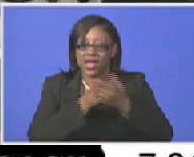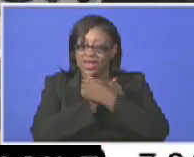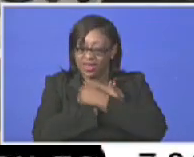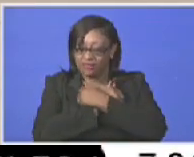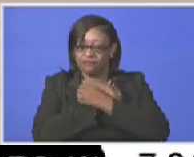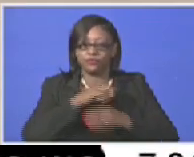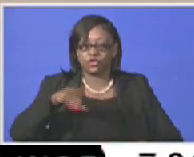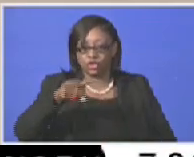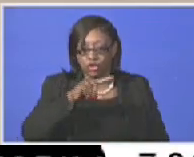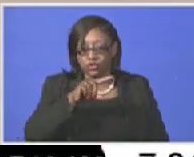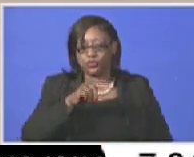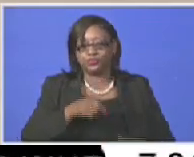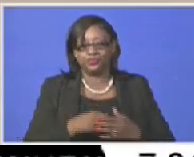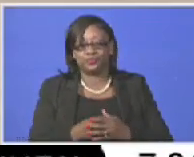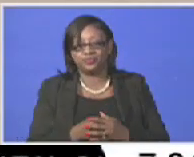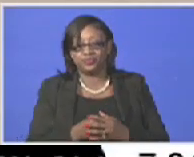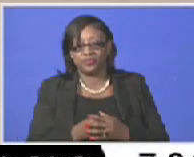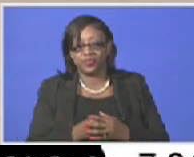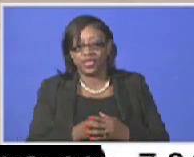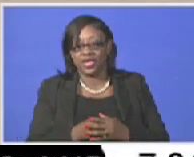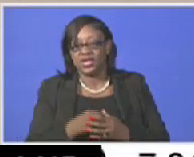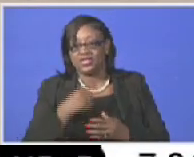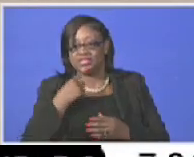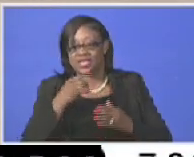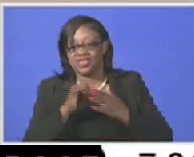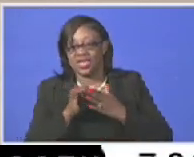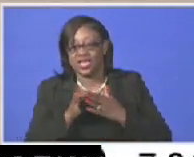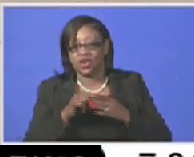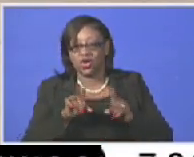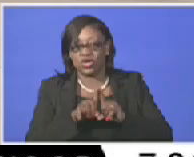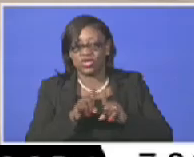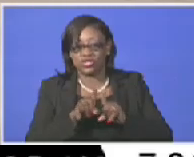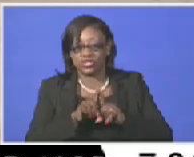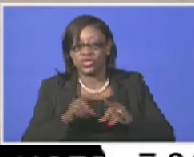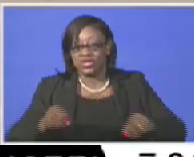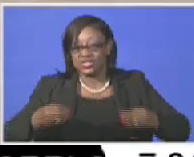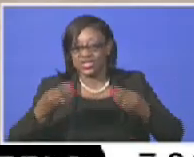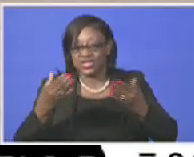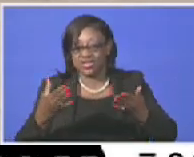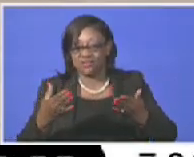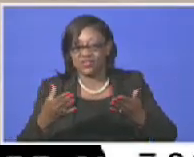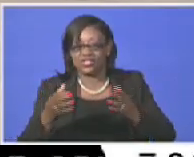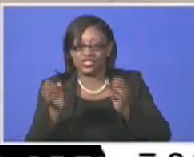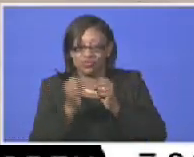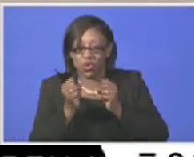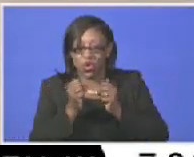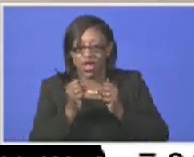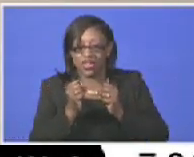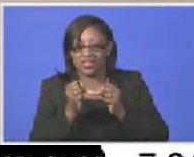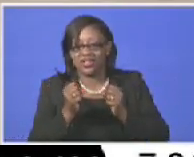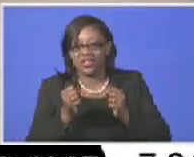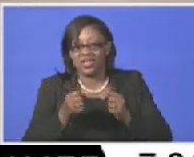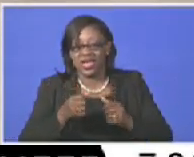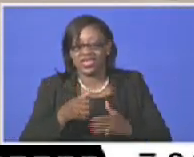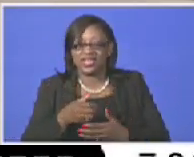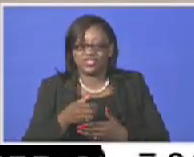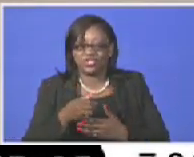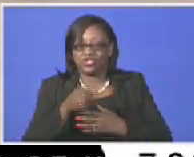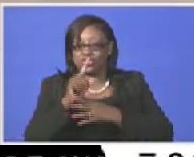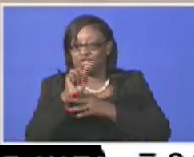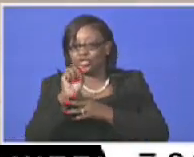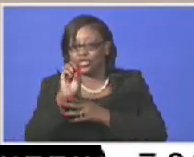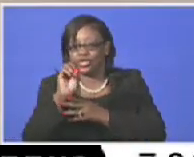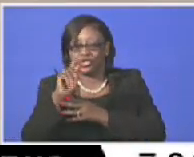indebtedness to you. The Waste Management Company also presented the police force with a small token of appreciation, praising its efforts.